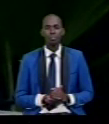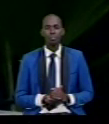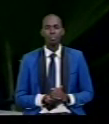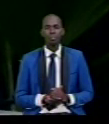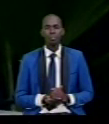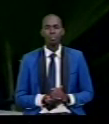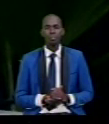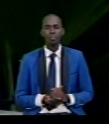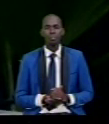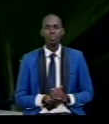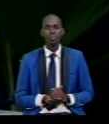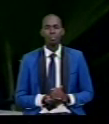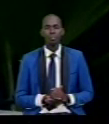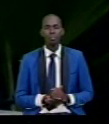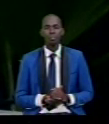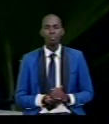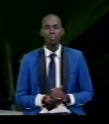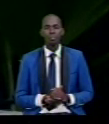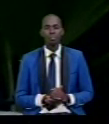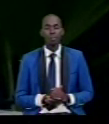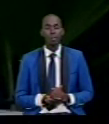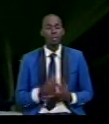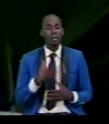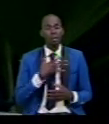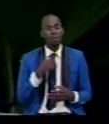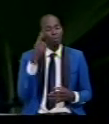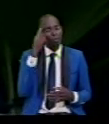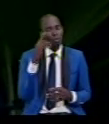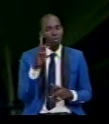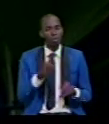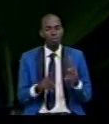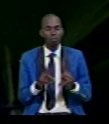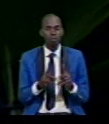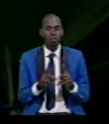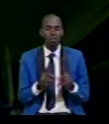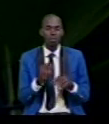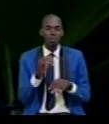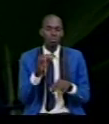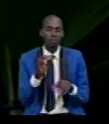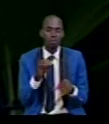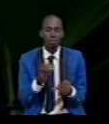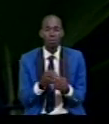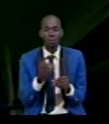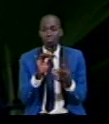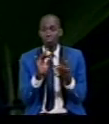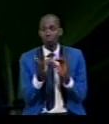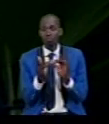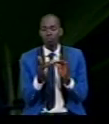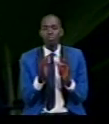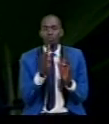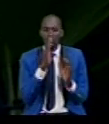Our social media audience, get prepared for your testimony.